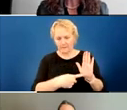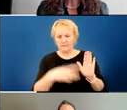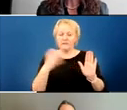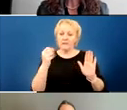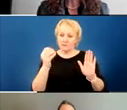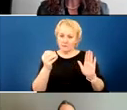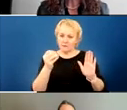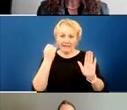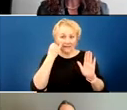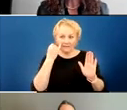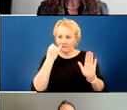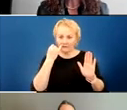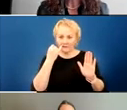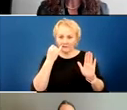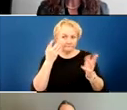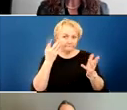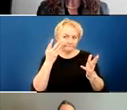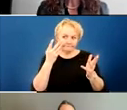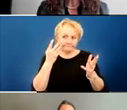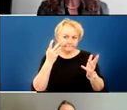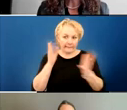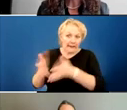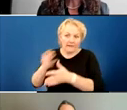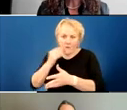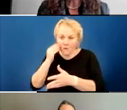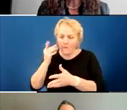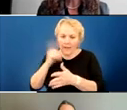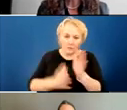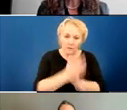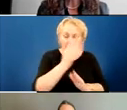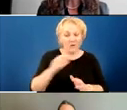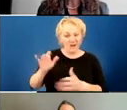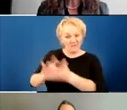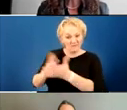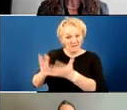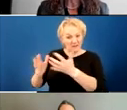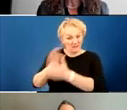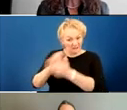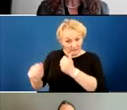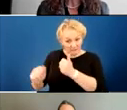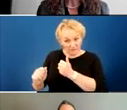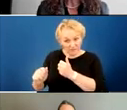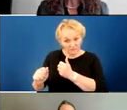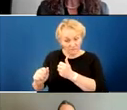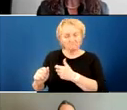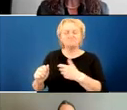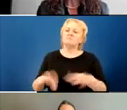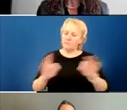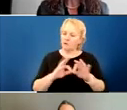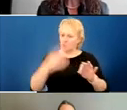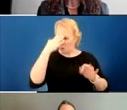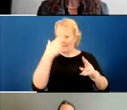that if you weren't able to bring your medication with you or it was damaged in during the storm, then that way it